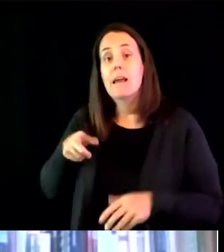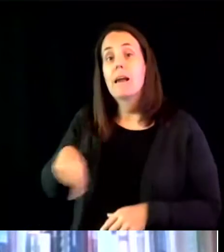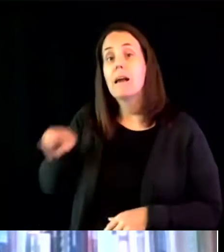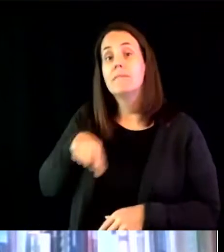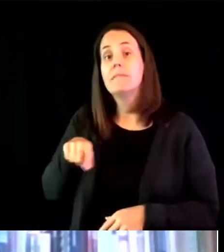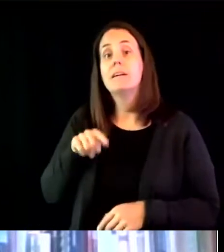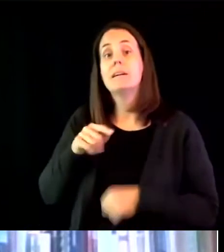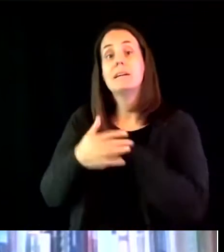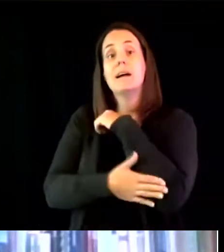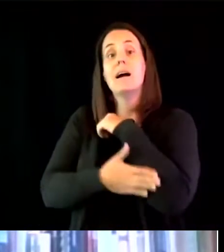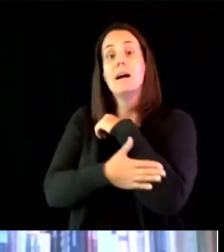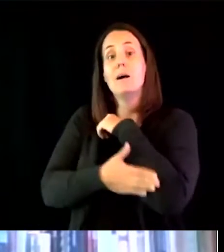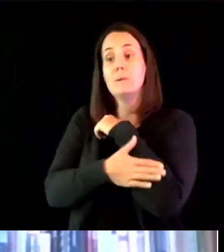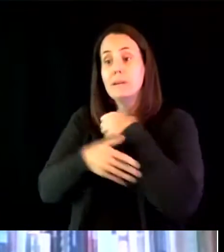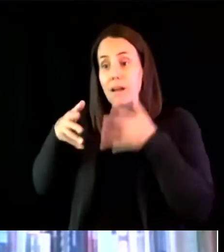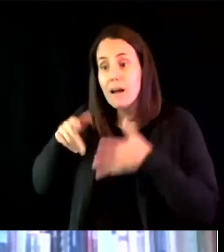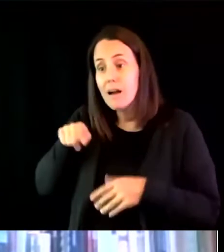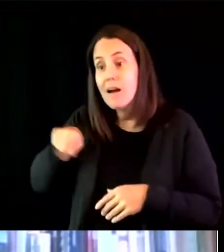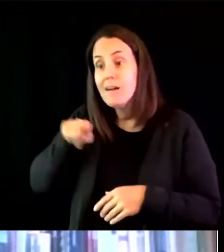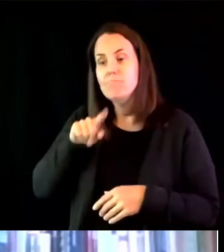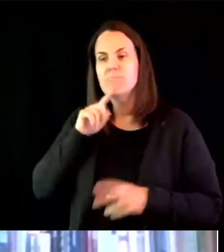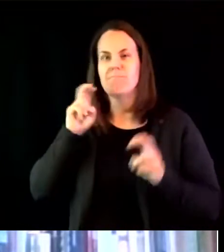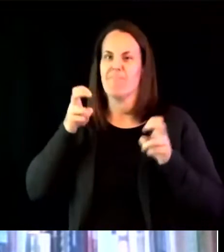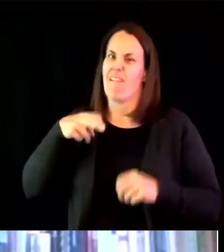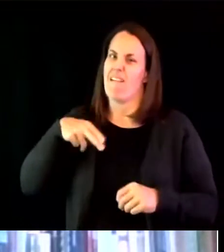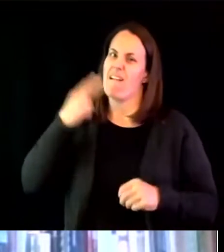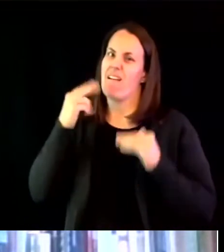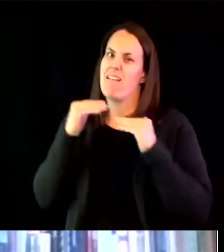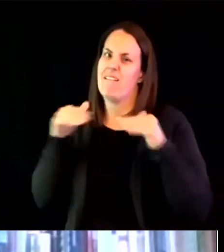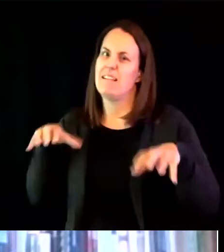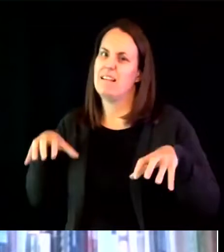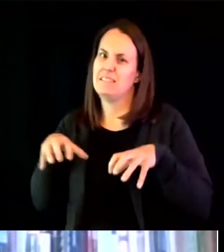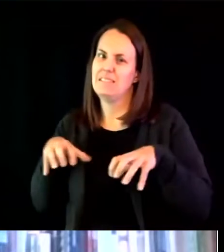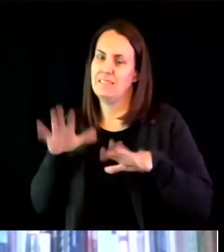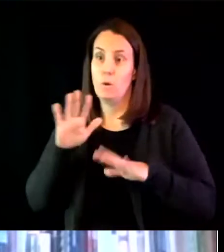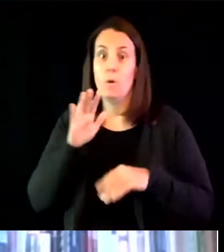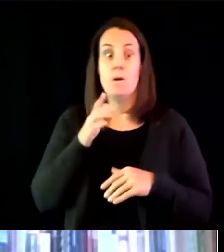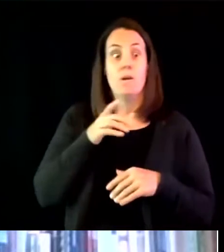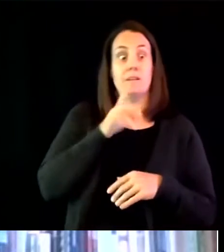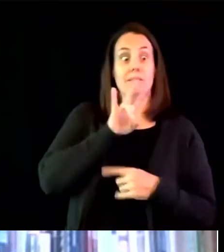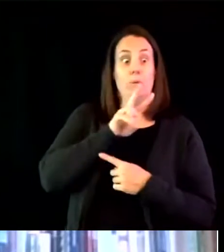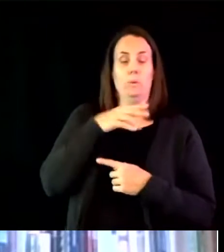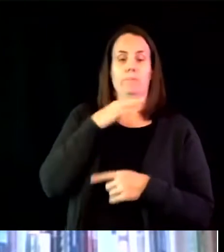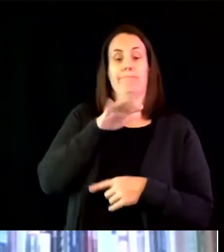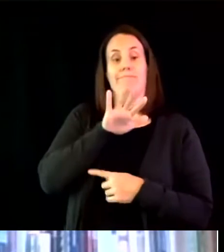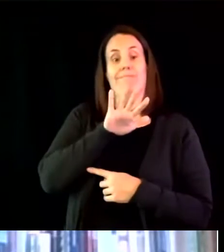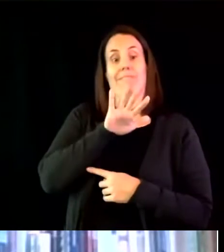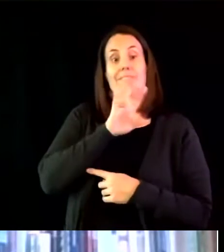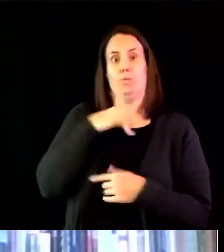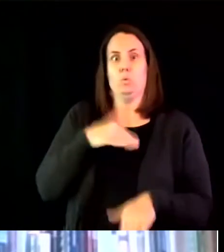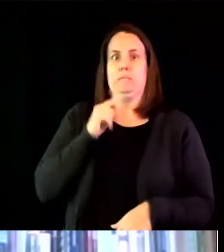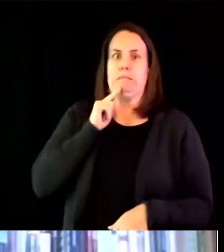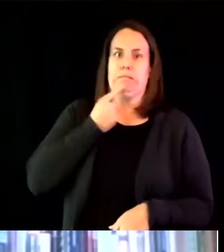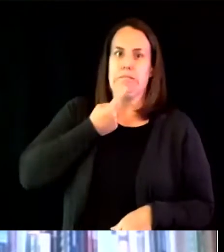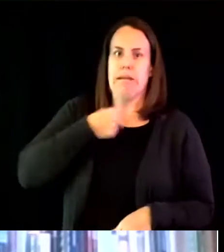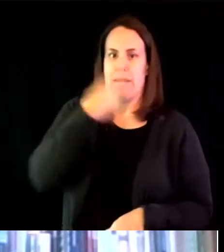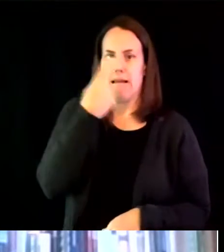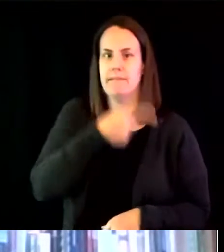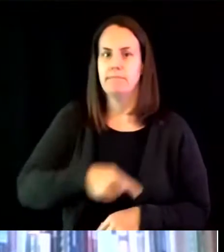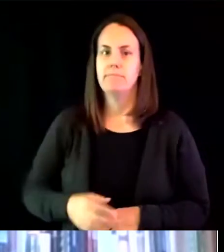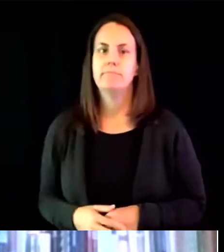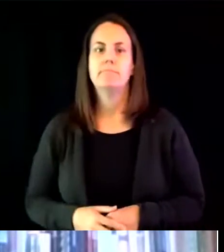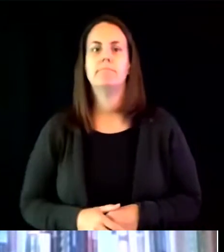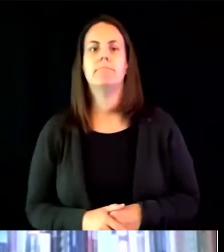disease activity level. The number of people hospitalized with COVID-19 is at an